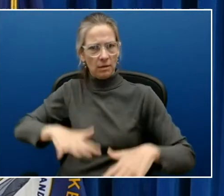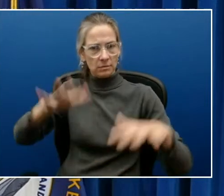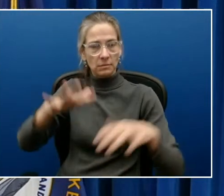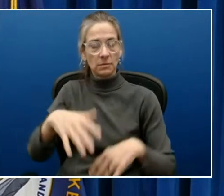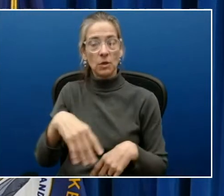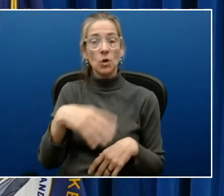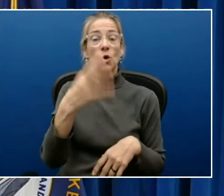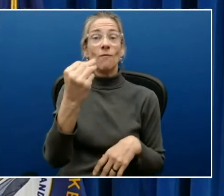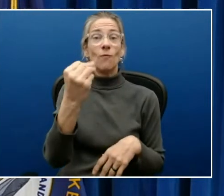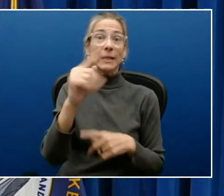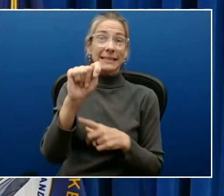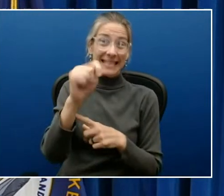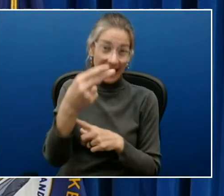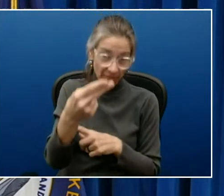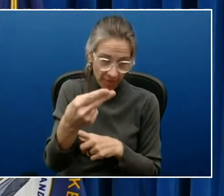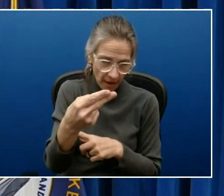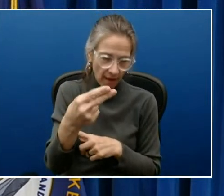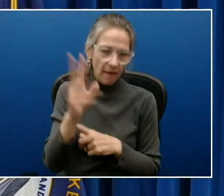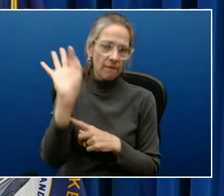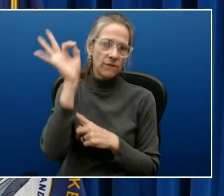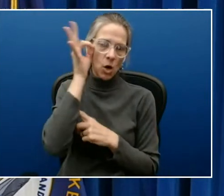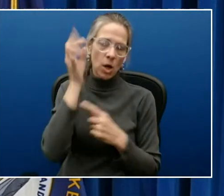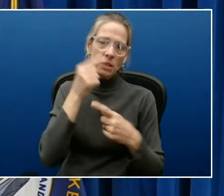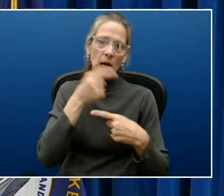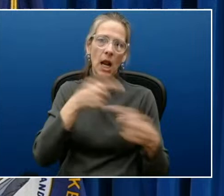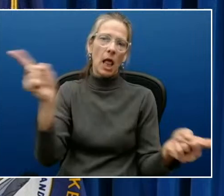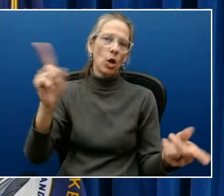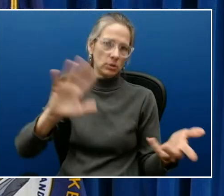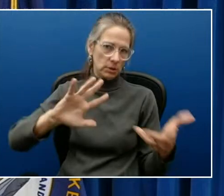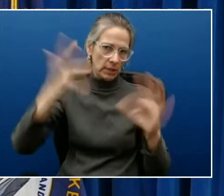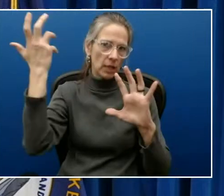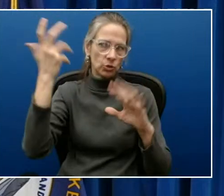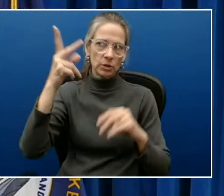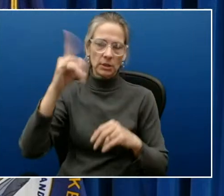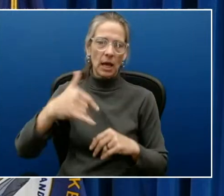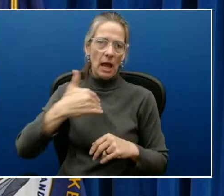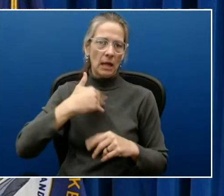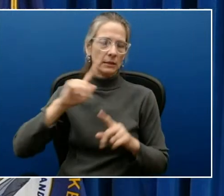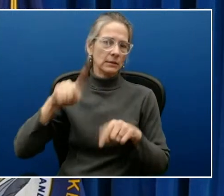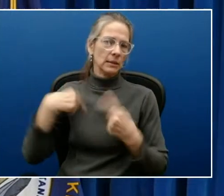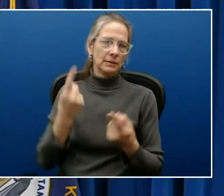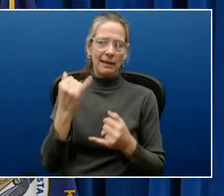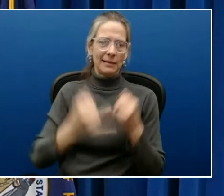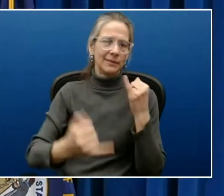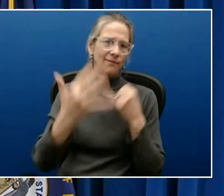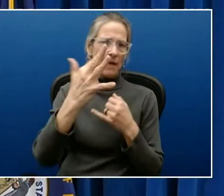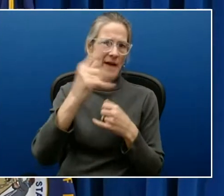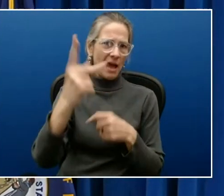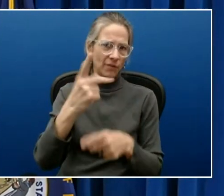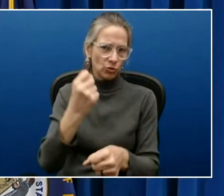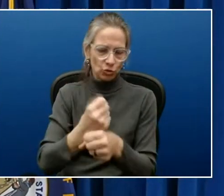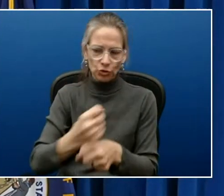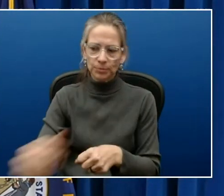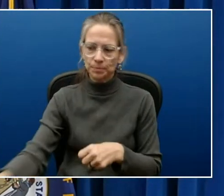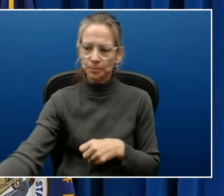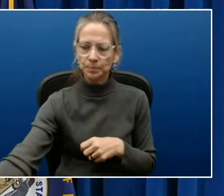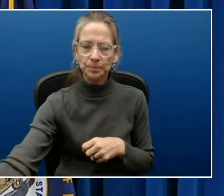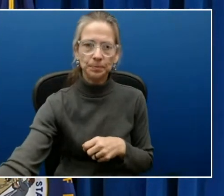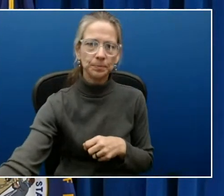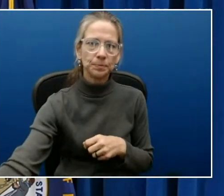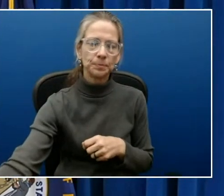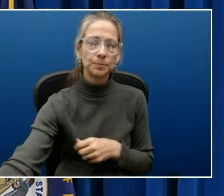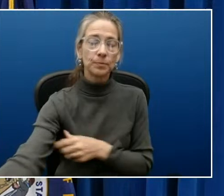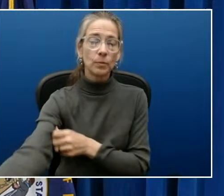declared disaster that Kentucky has pushed through in the last 5.5 years. First, Brittany and I ask you to join us